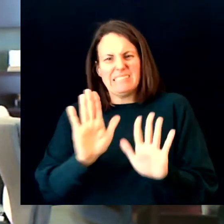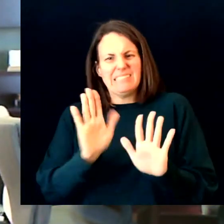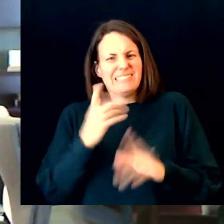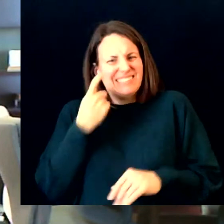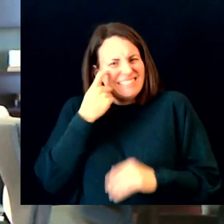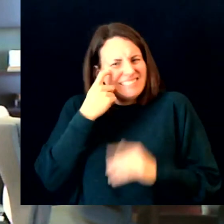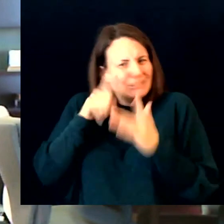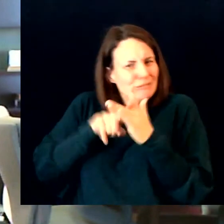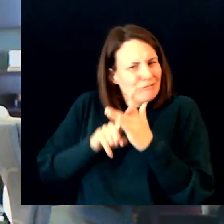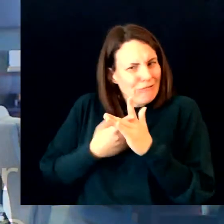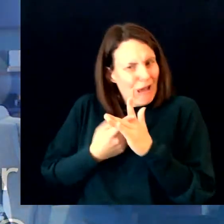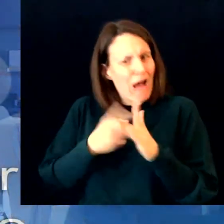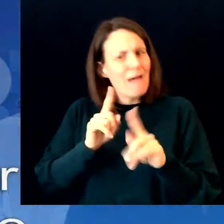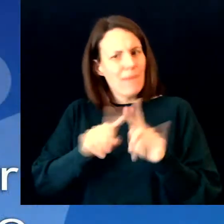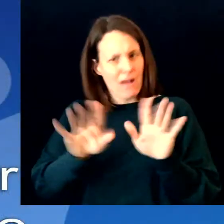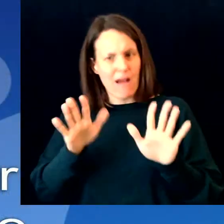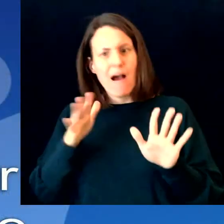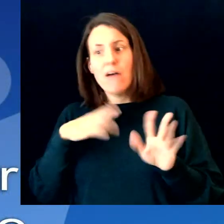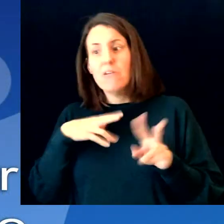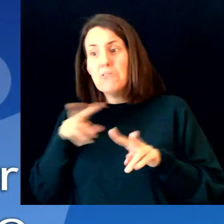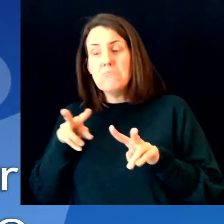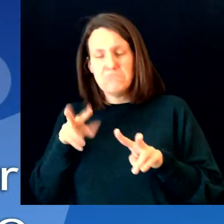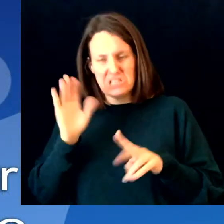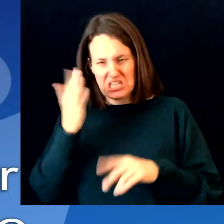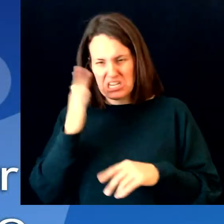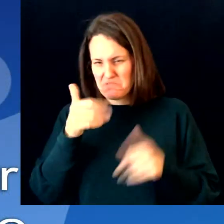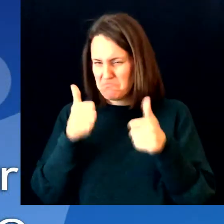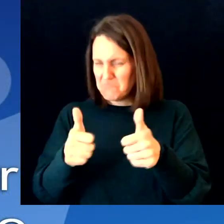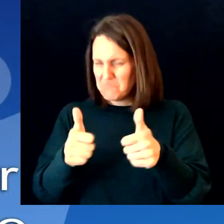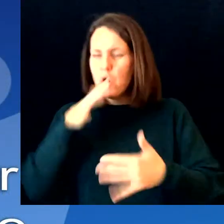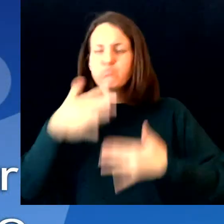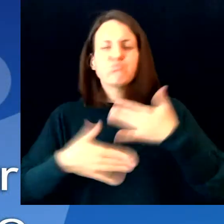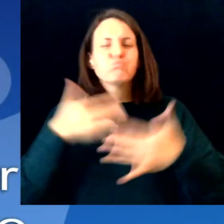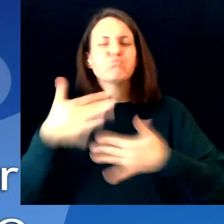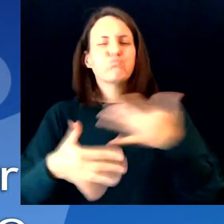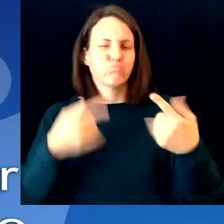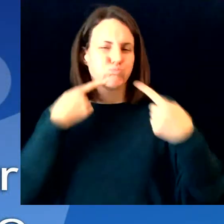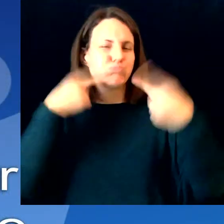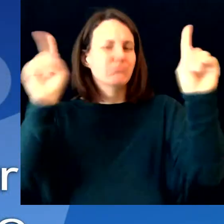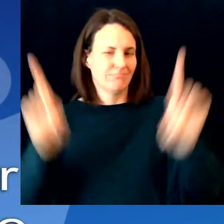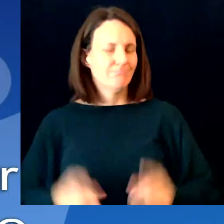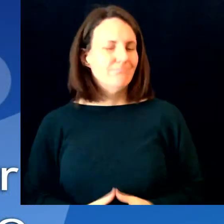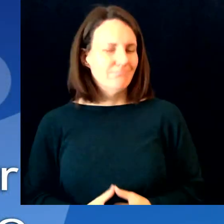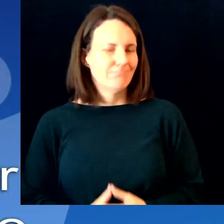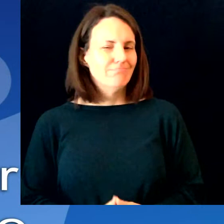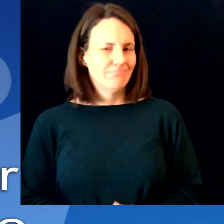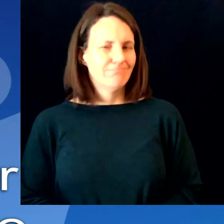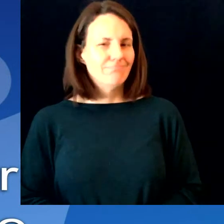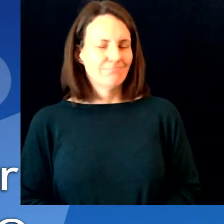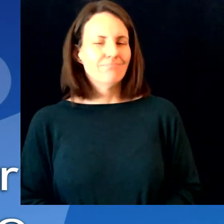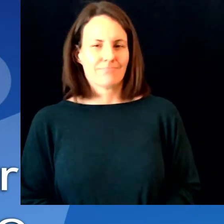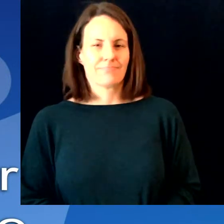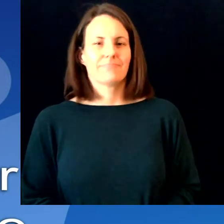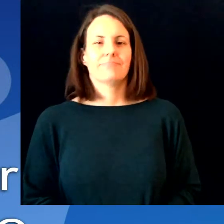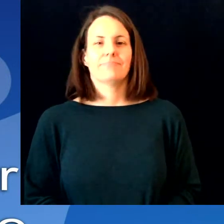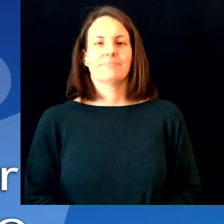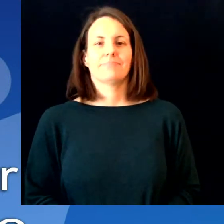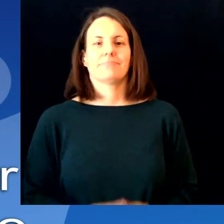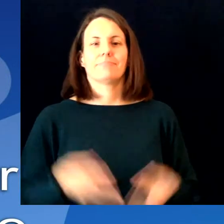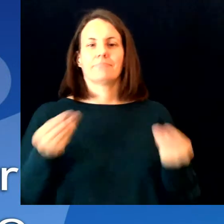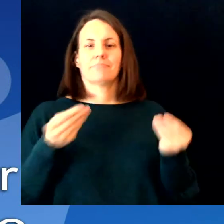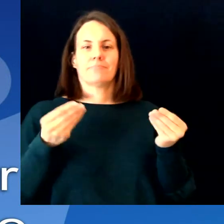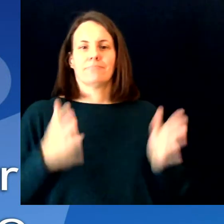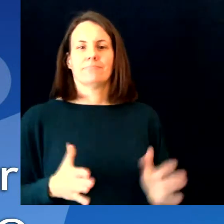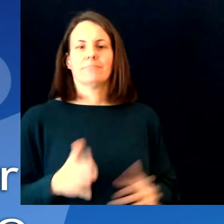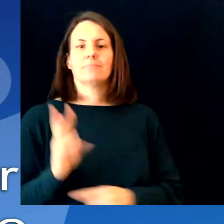strategy. Thank you. Now to Rhonda Fox from WKOW-TV in Madison. Rhonda?